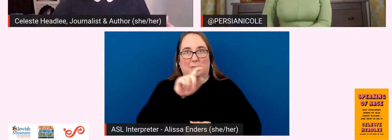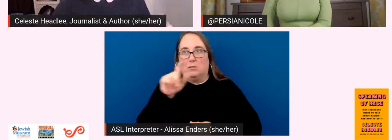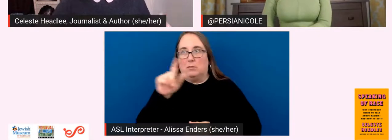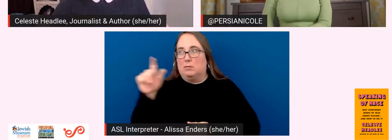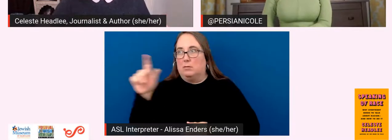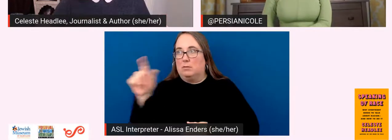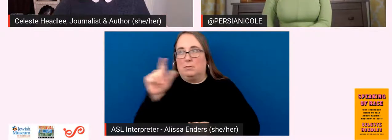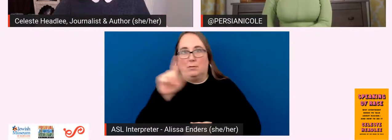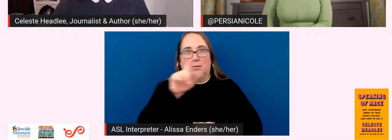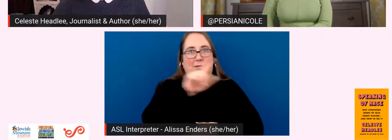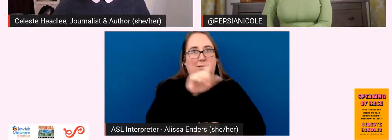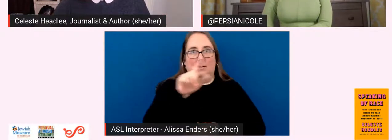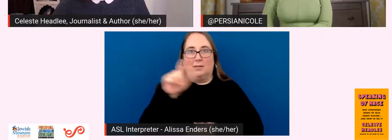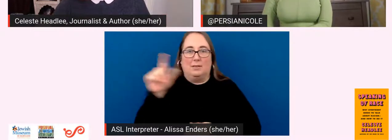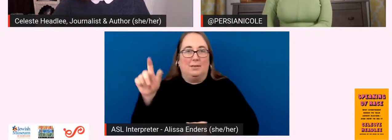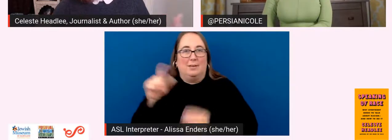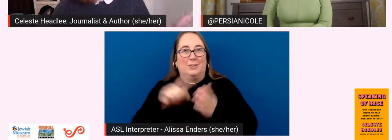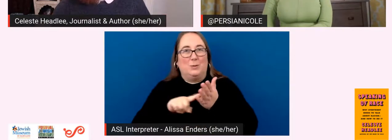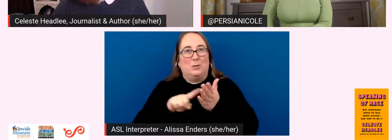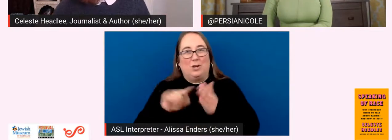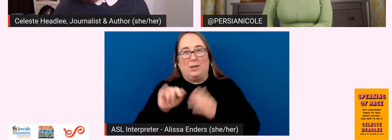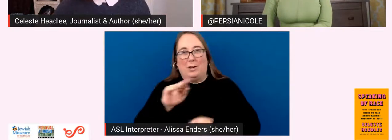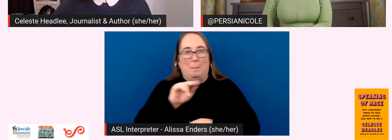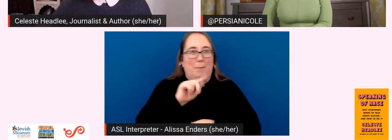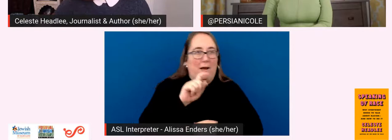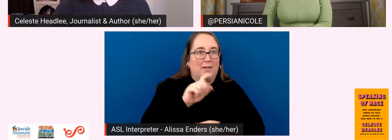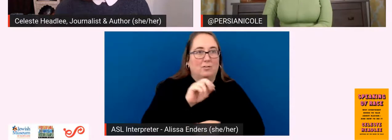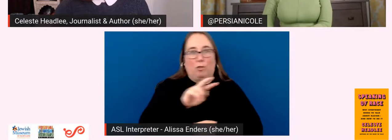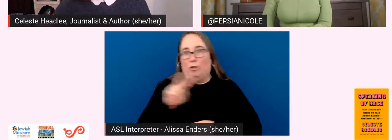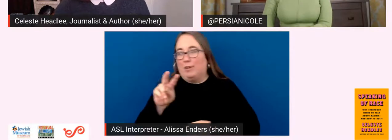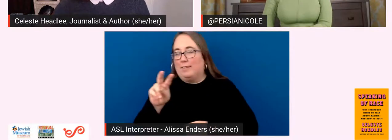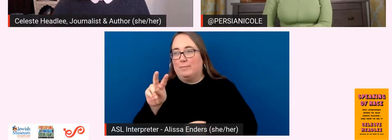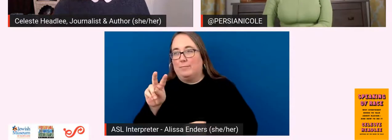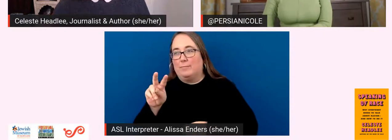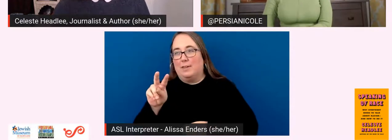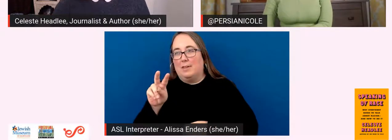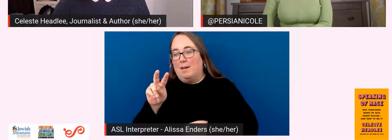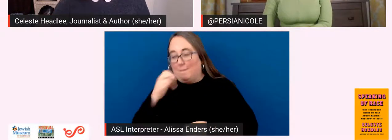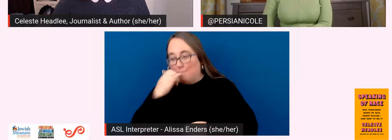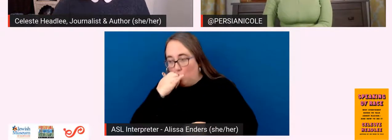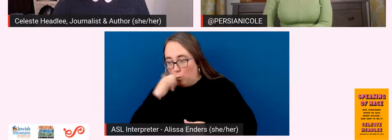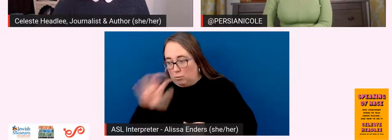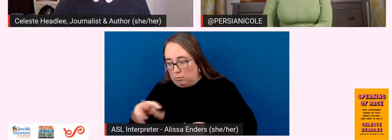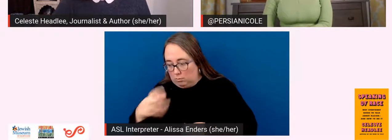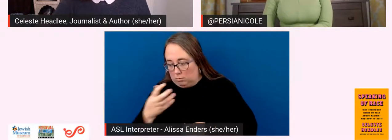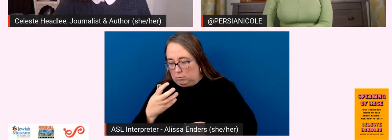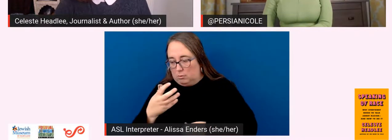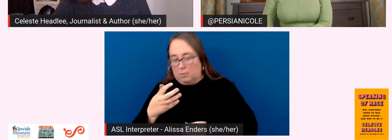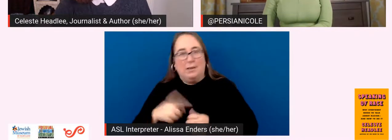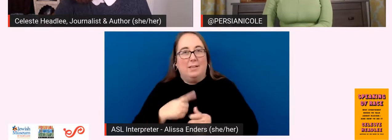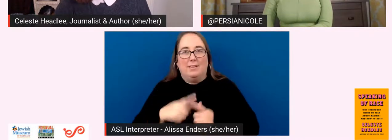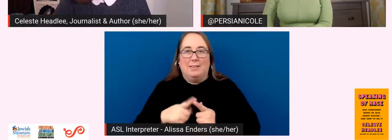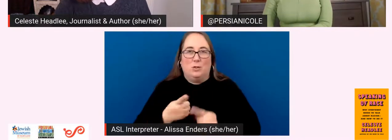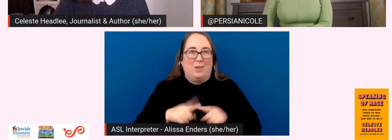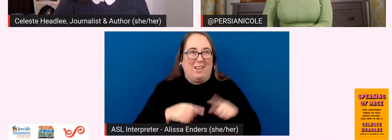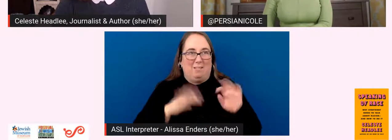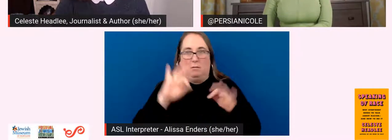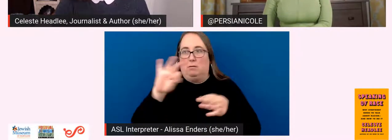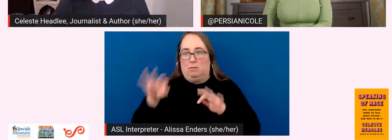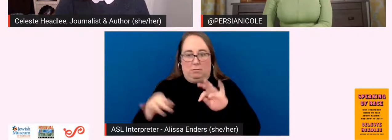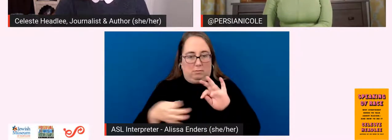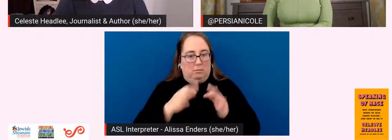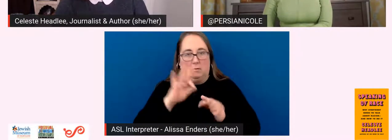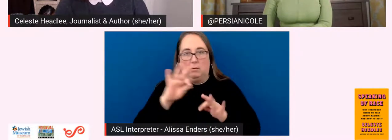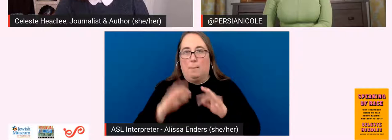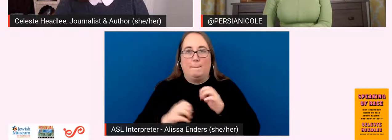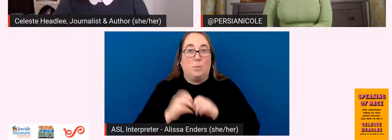to check your inbox really quickly or looking at your phone, you're not able to do that. Most